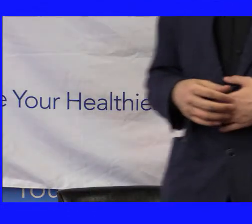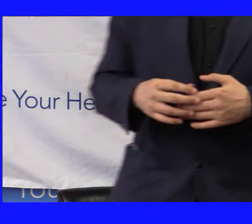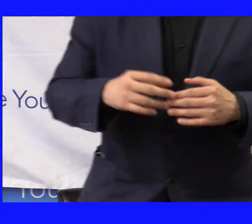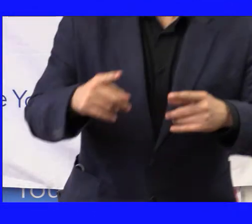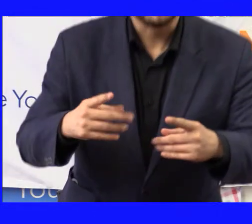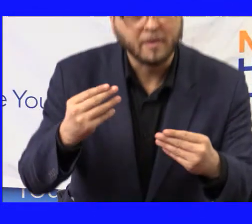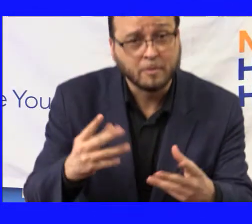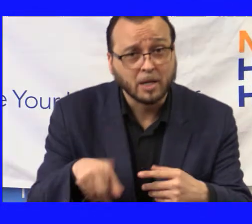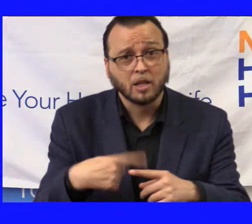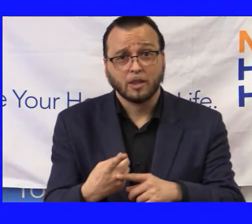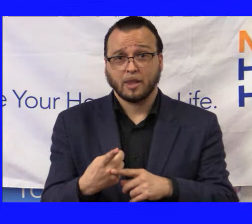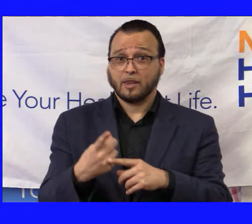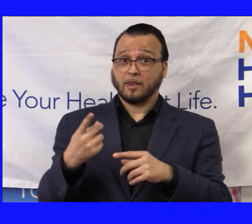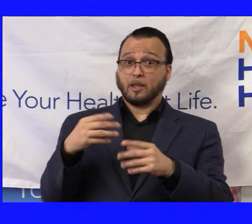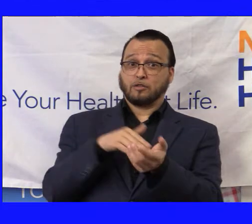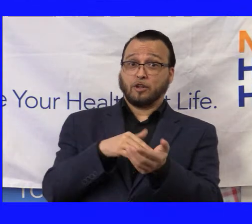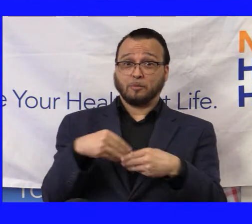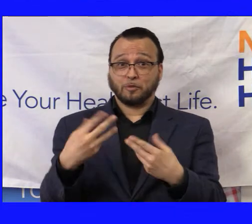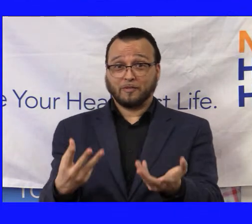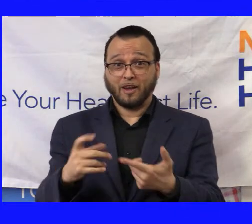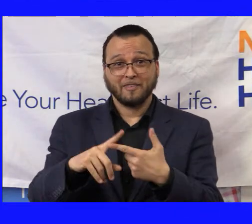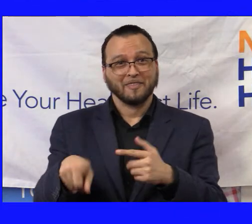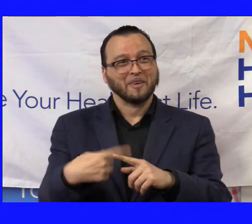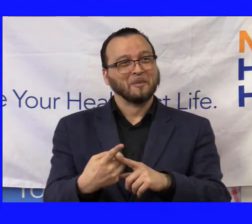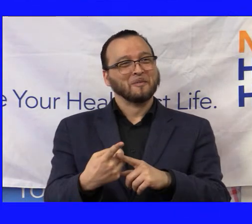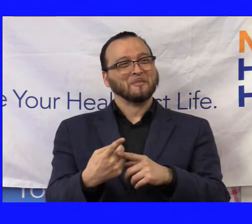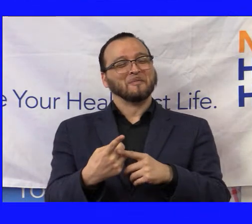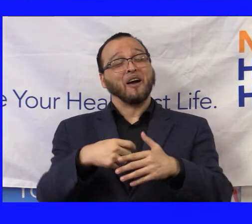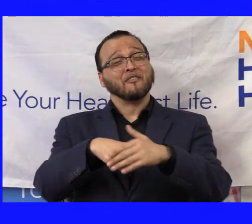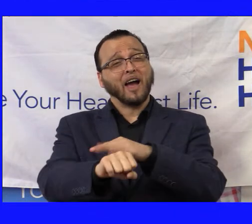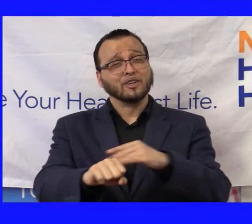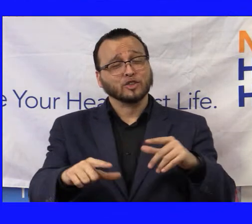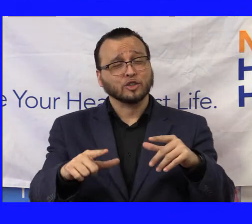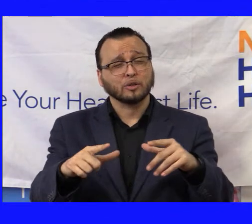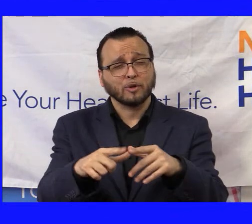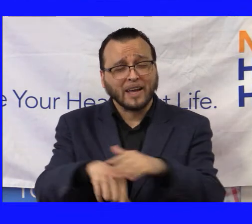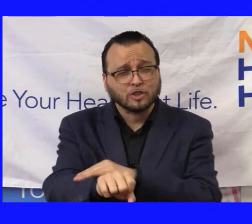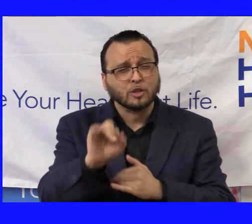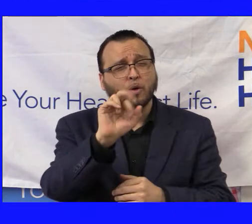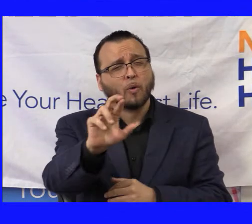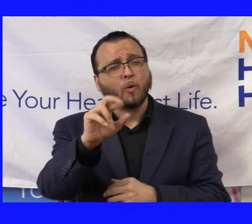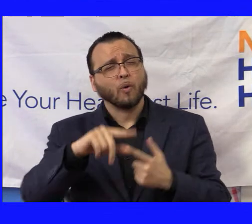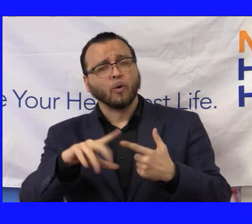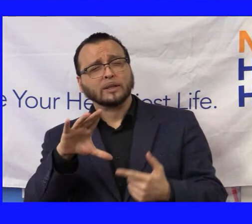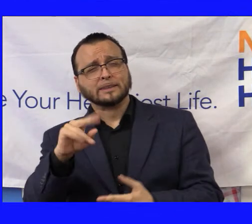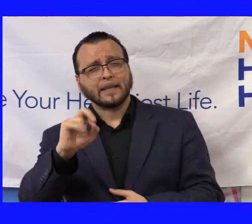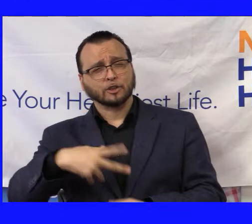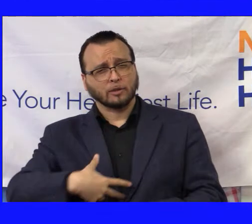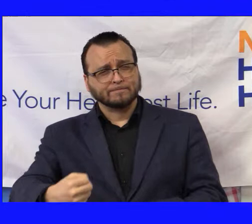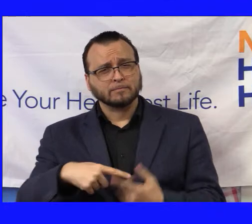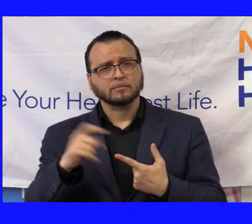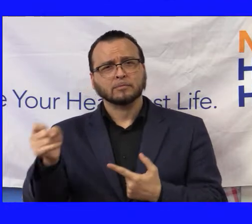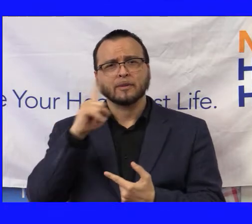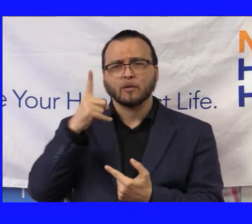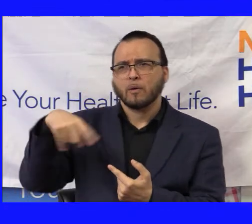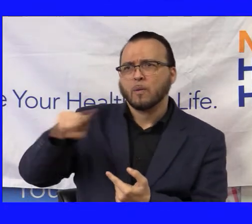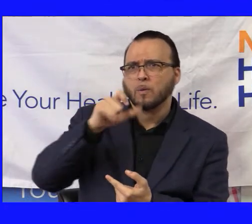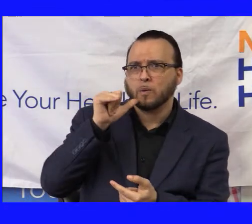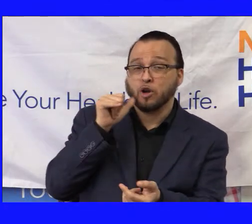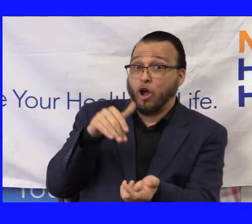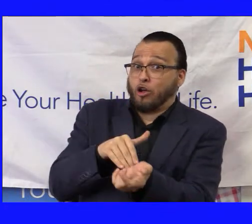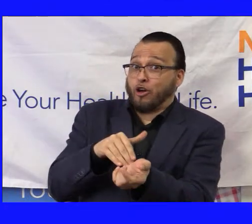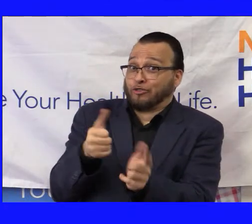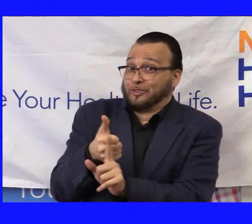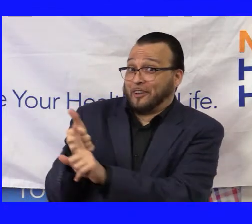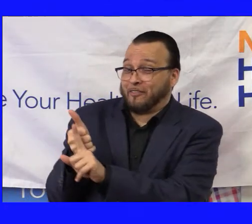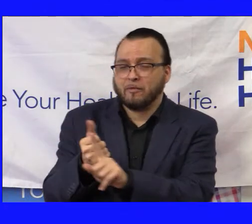a vaginal birth or a C-section for the second delivery. So often, and just for the non-clinicians in the room, when a woman is pregnant for the second